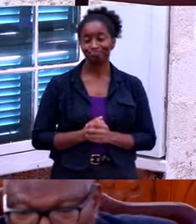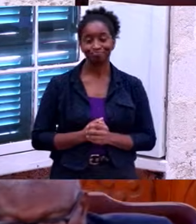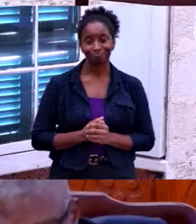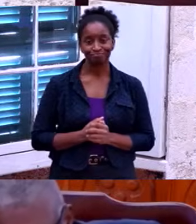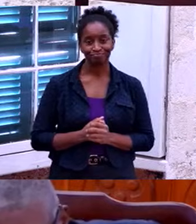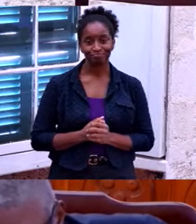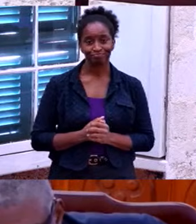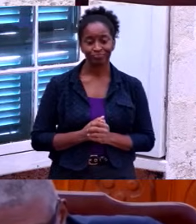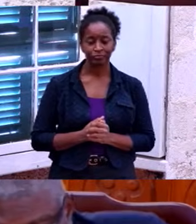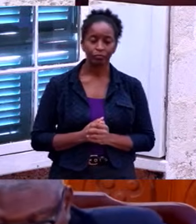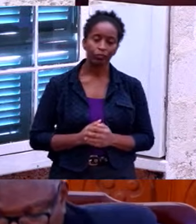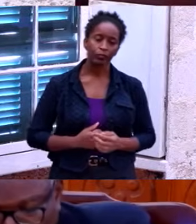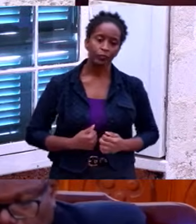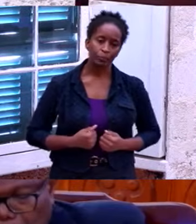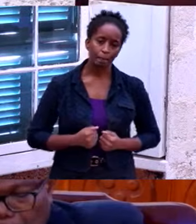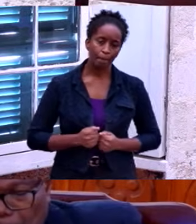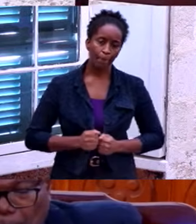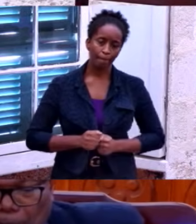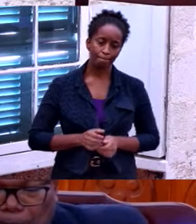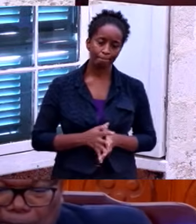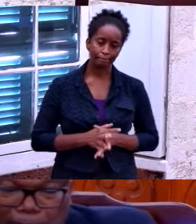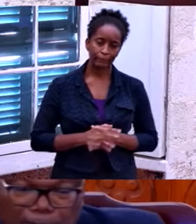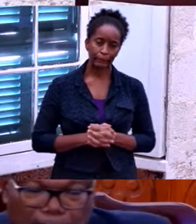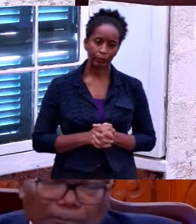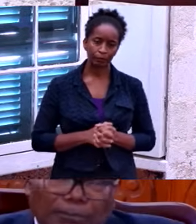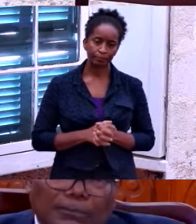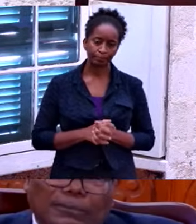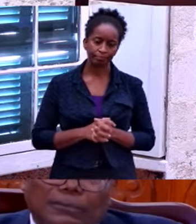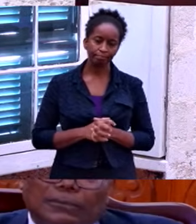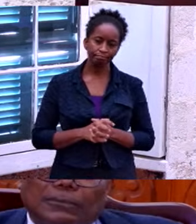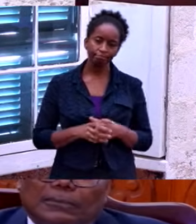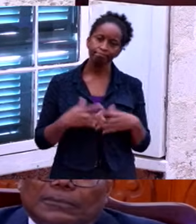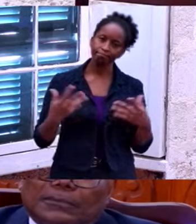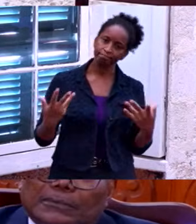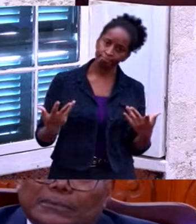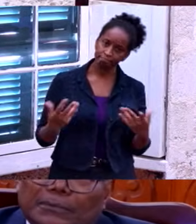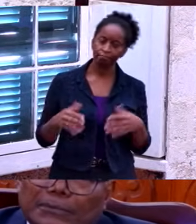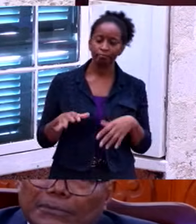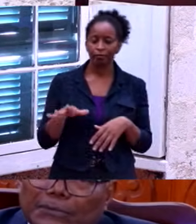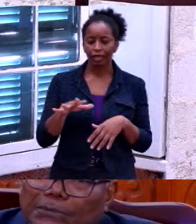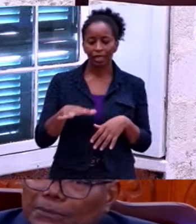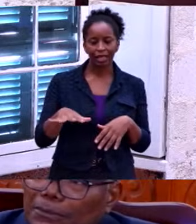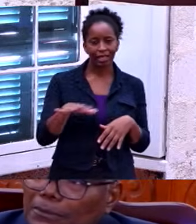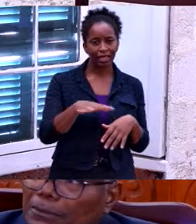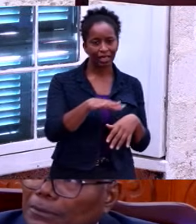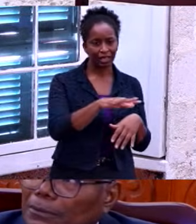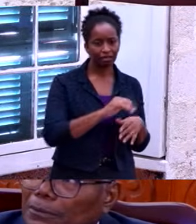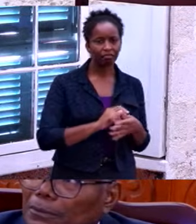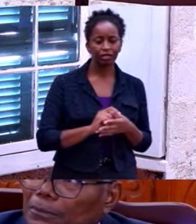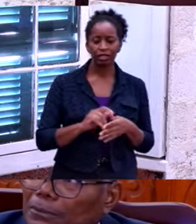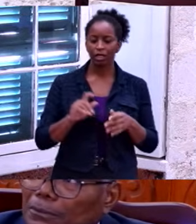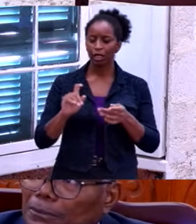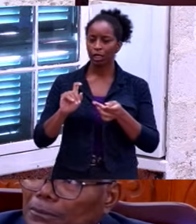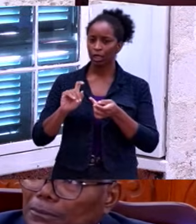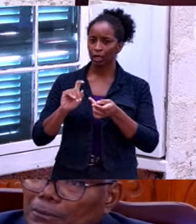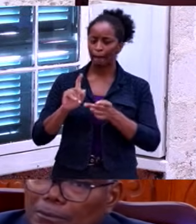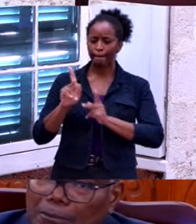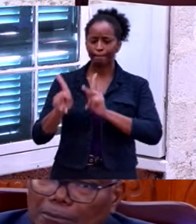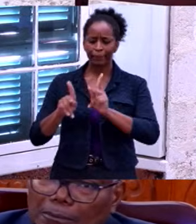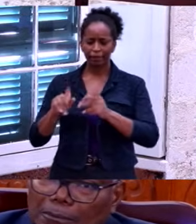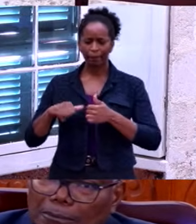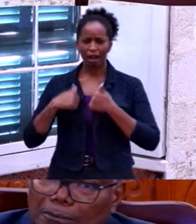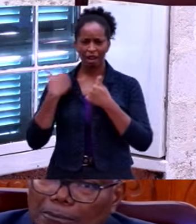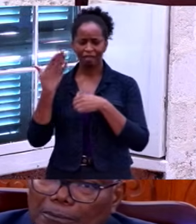So because of these demographic dynamics, or dynamic demographics, depending on how you put